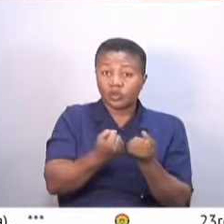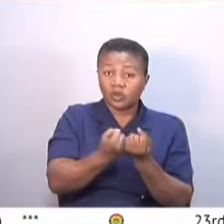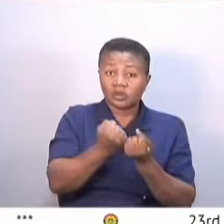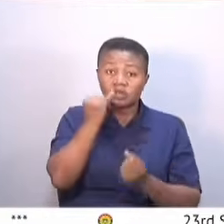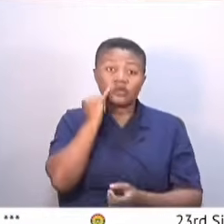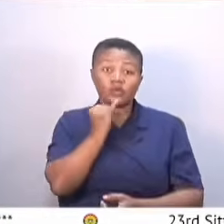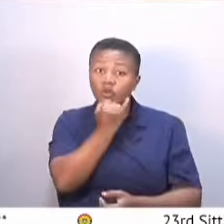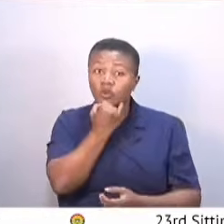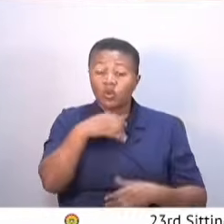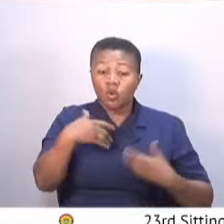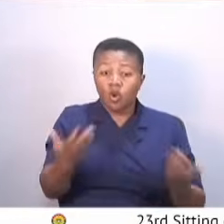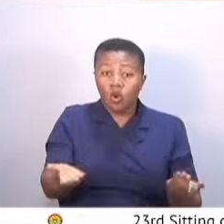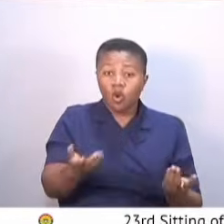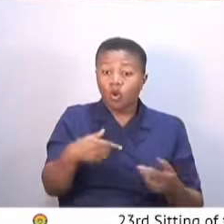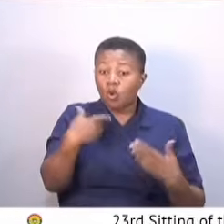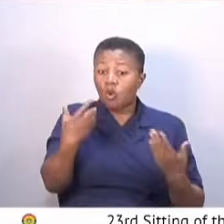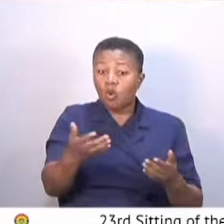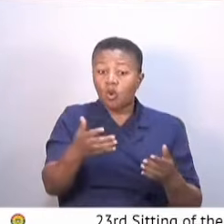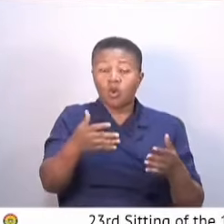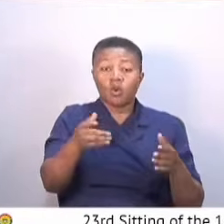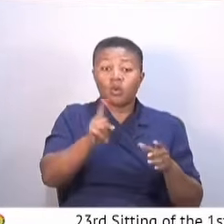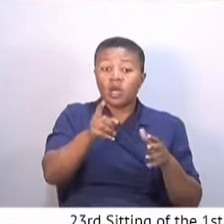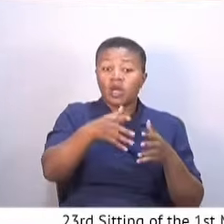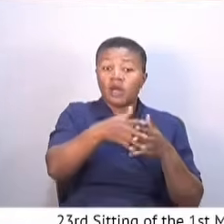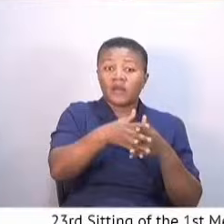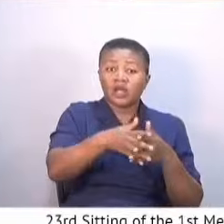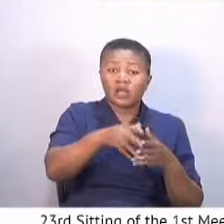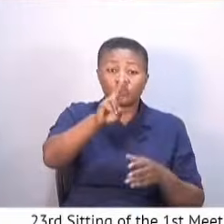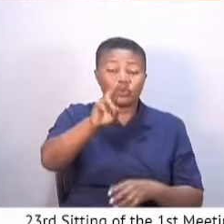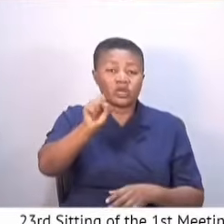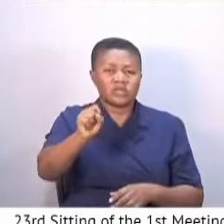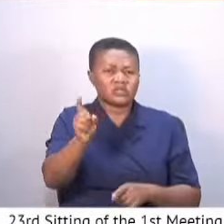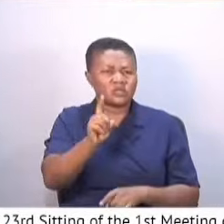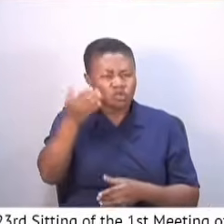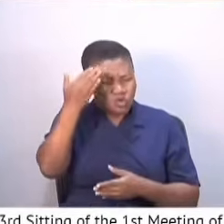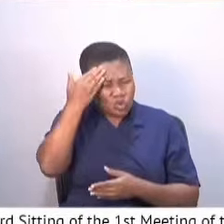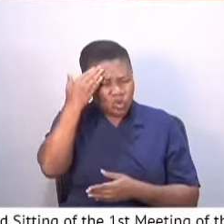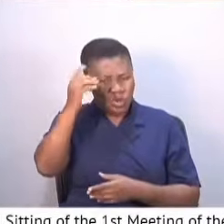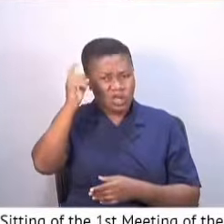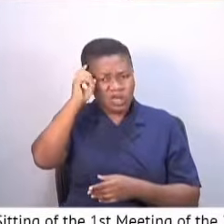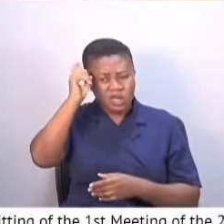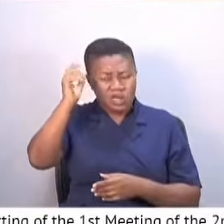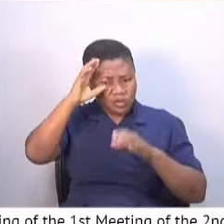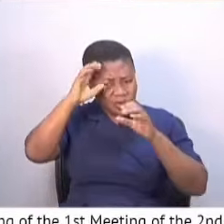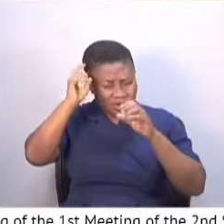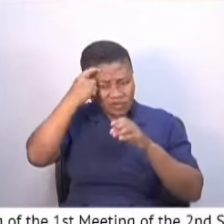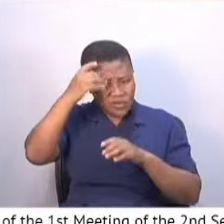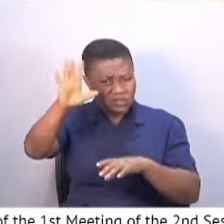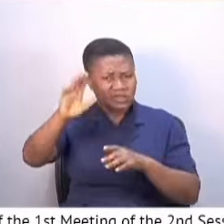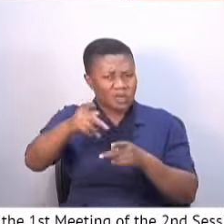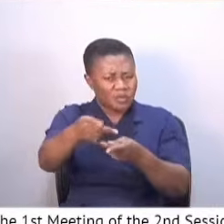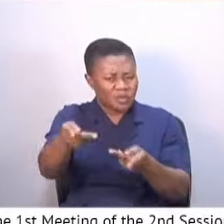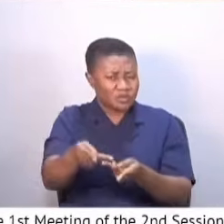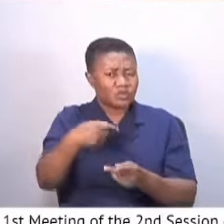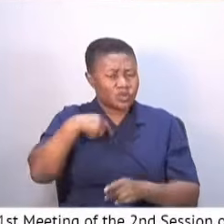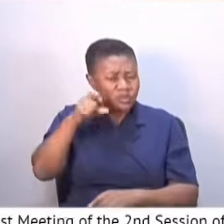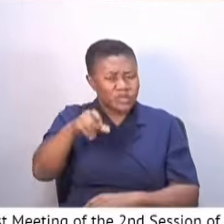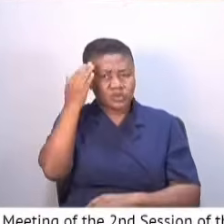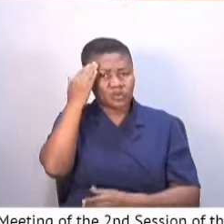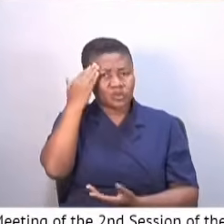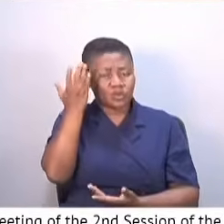Iran or they are supporting US. Then we'll be able to know and know the position of the government. That we need to know. I thank you, Mr.